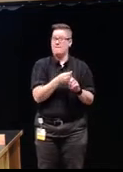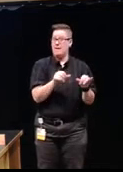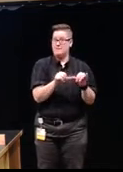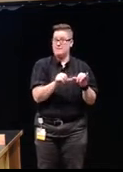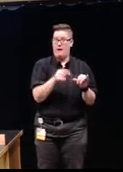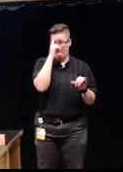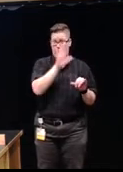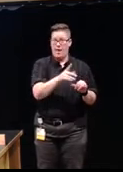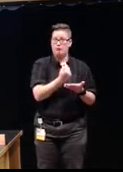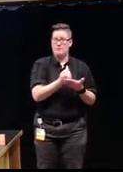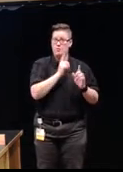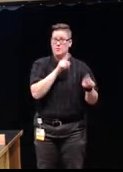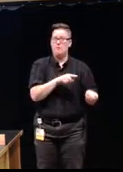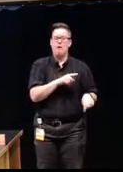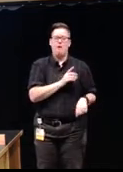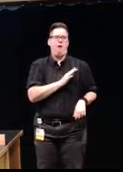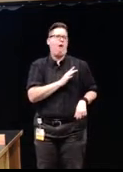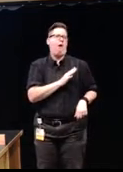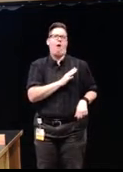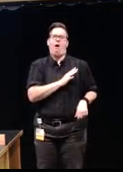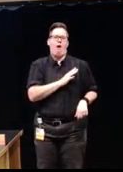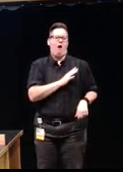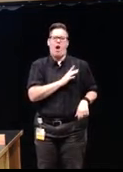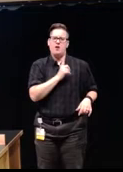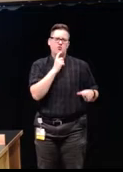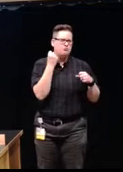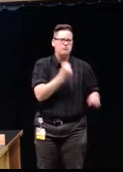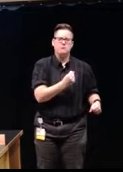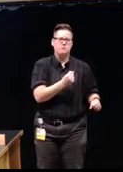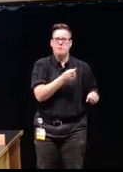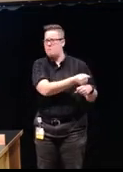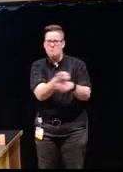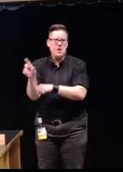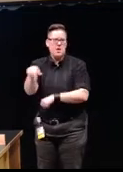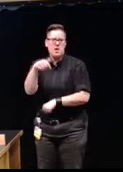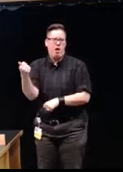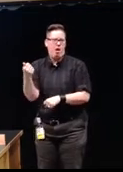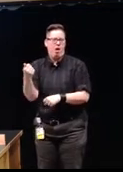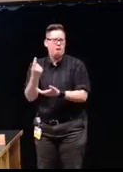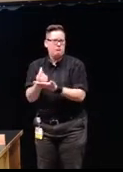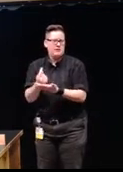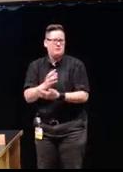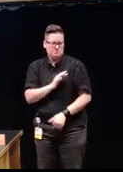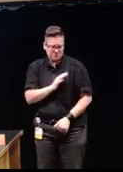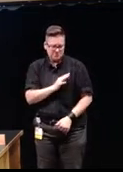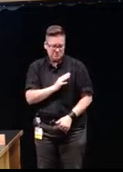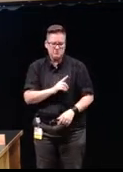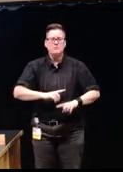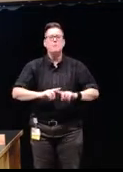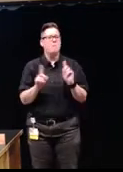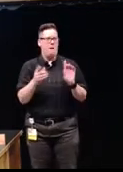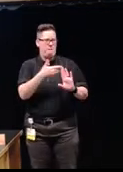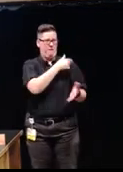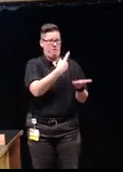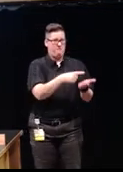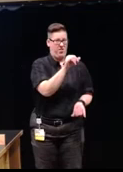treatment response, rivaling anything we see across the clinical neuroscience. But before we get there, I